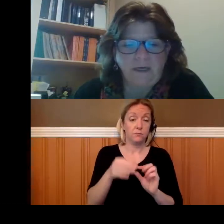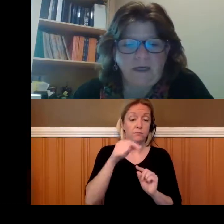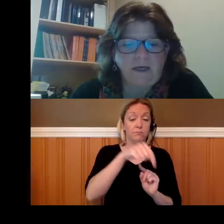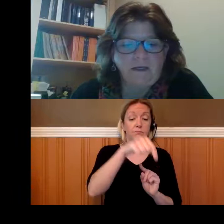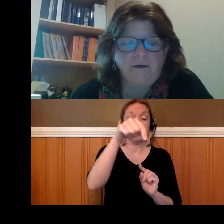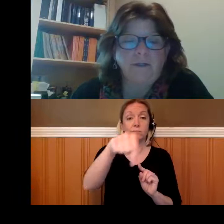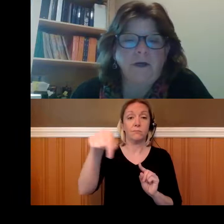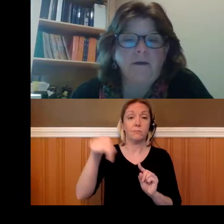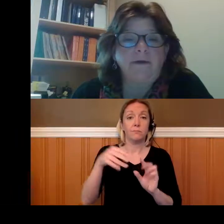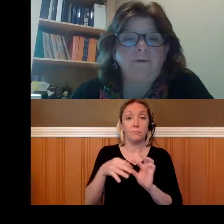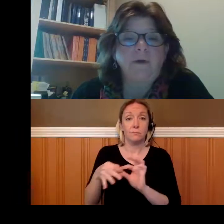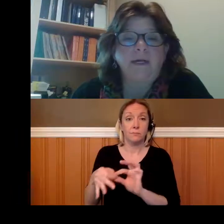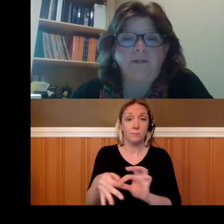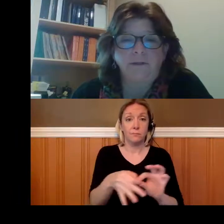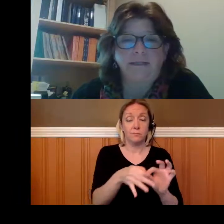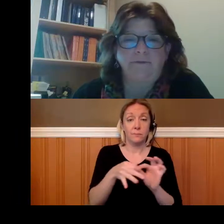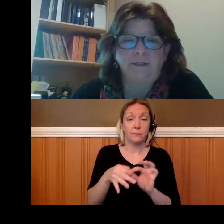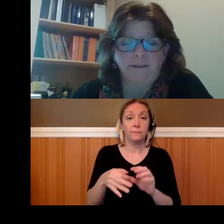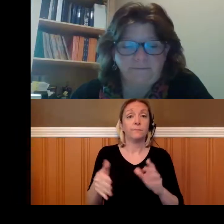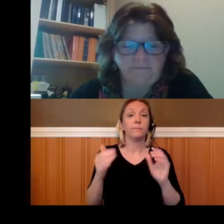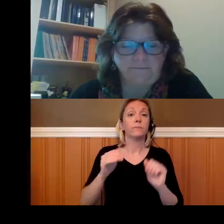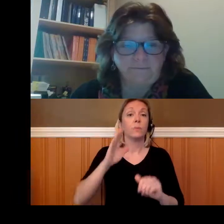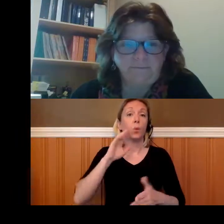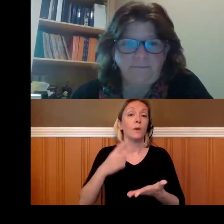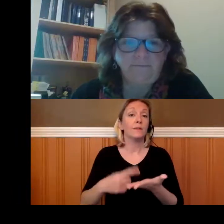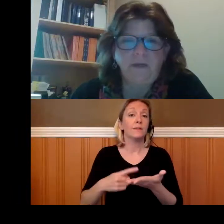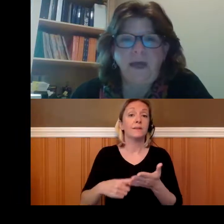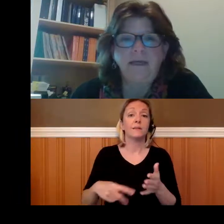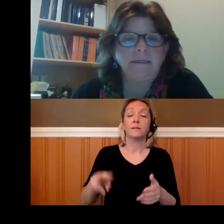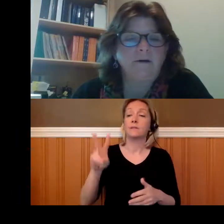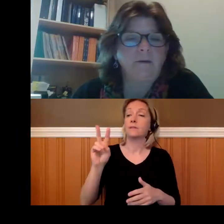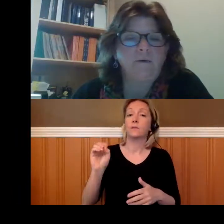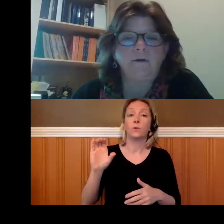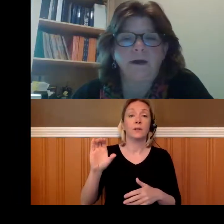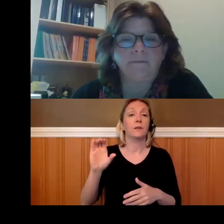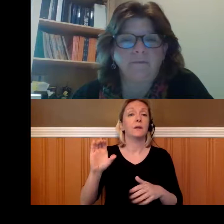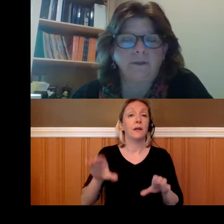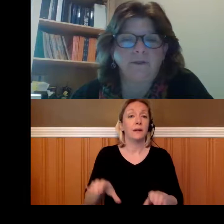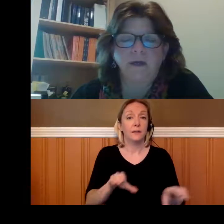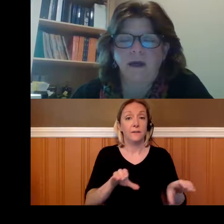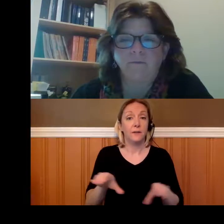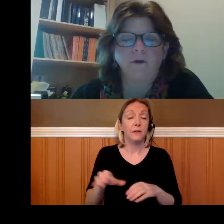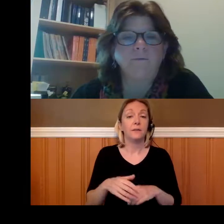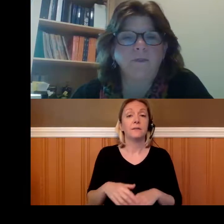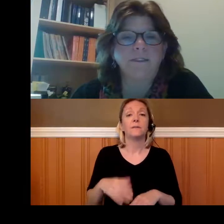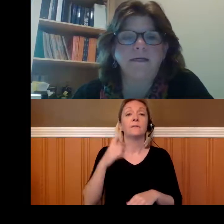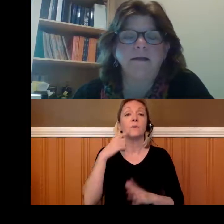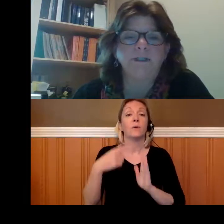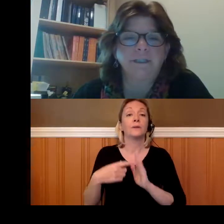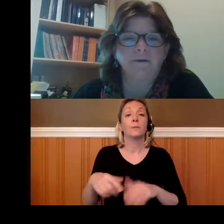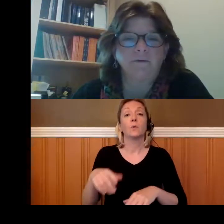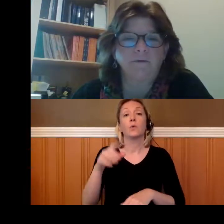talk about vocational activities. Is there a program? There's a workforce and technology center through